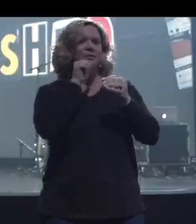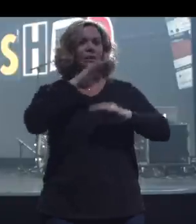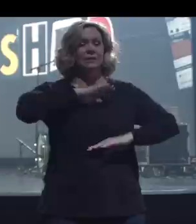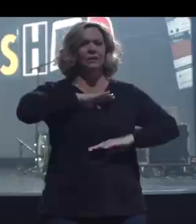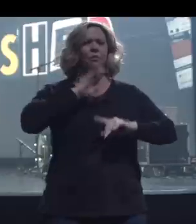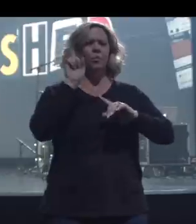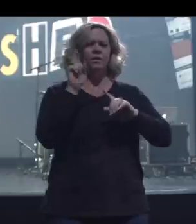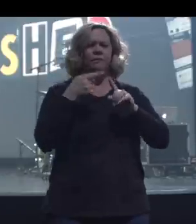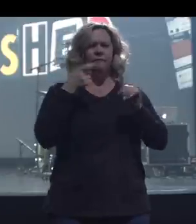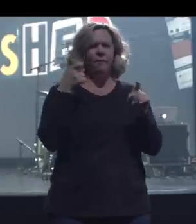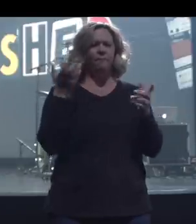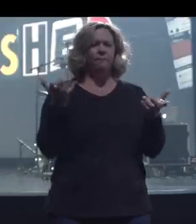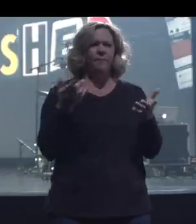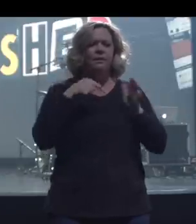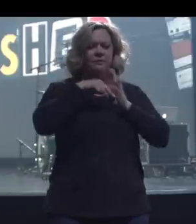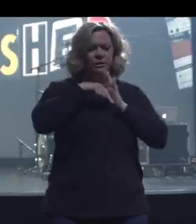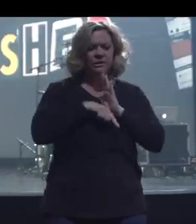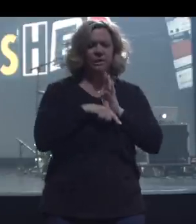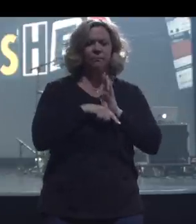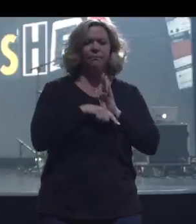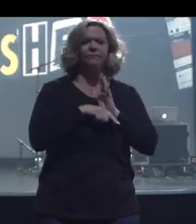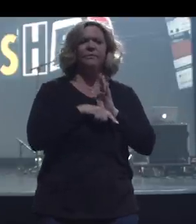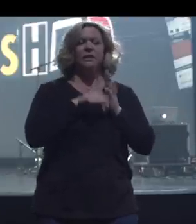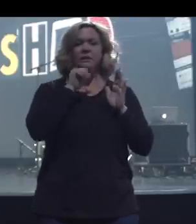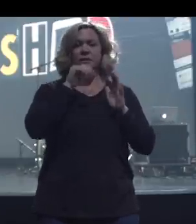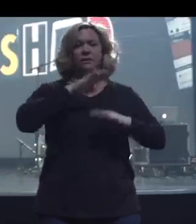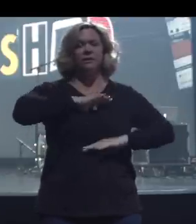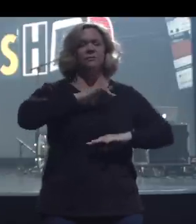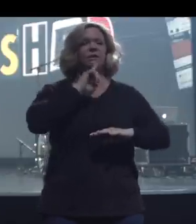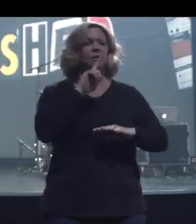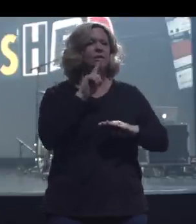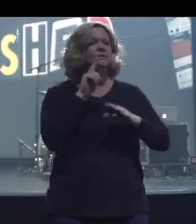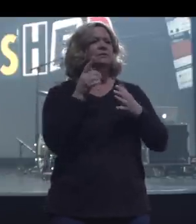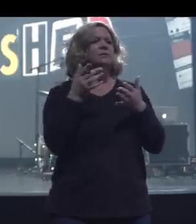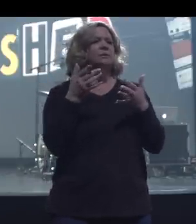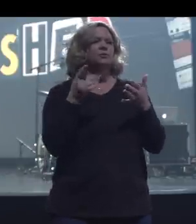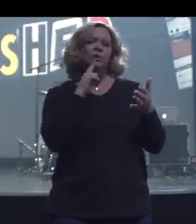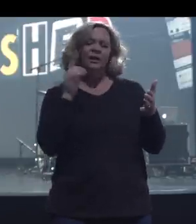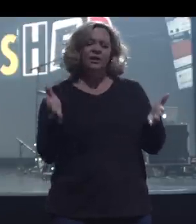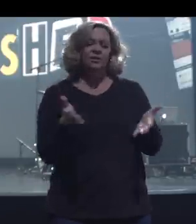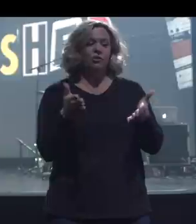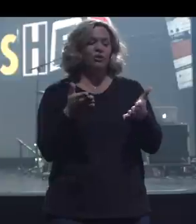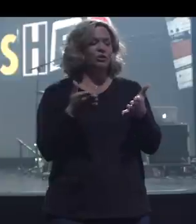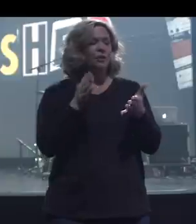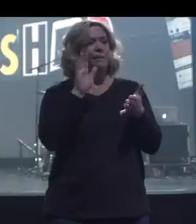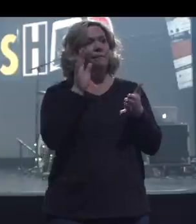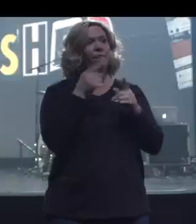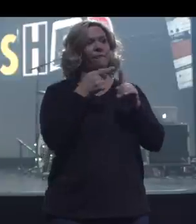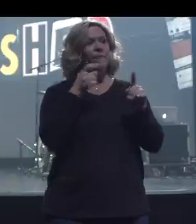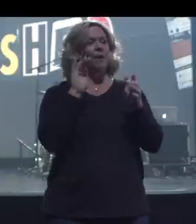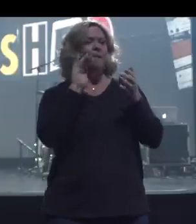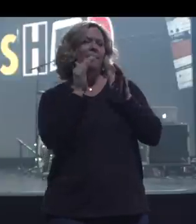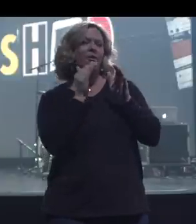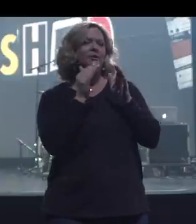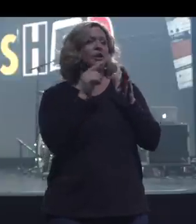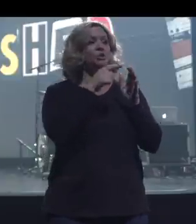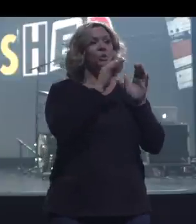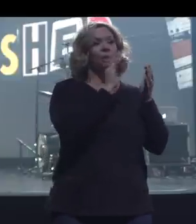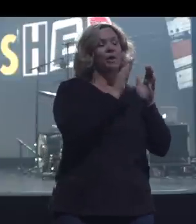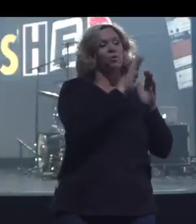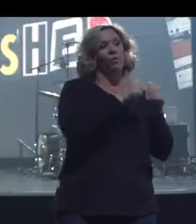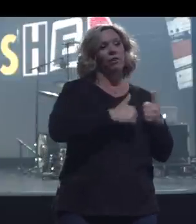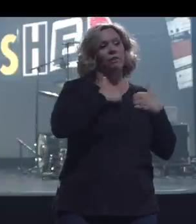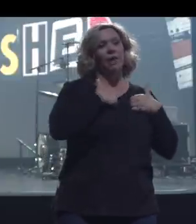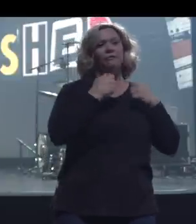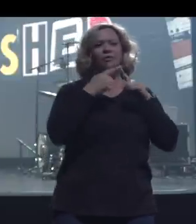this. This is big. We got to dig deep. Discontentment is fueled by comparison. You compare your life and what you have